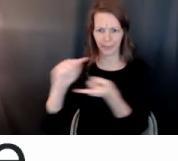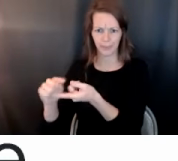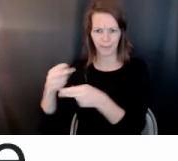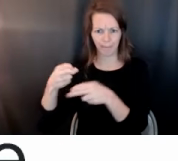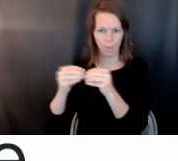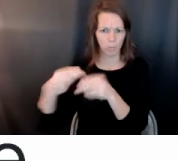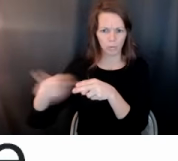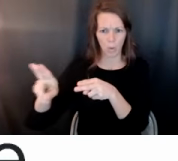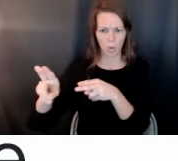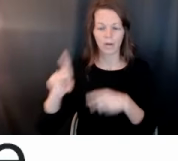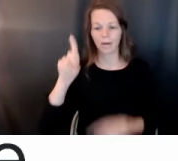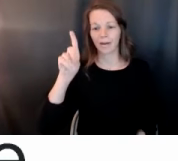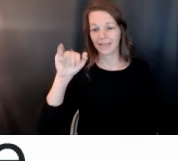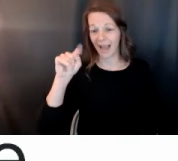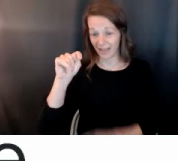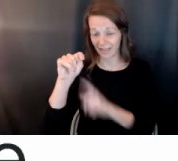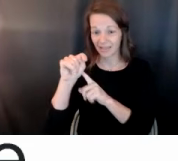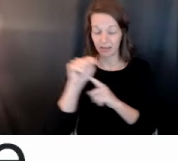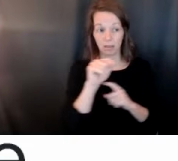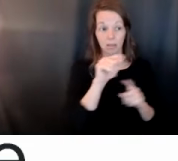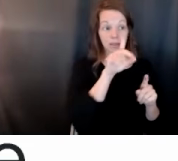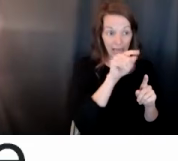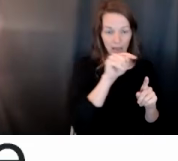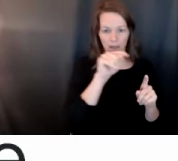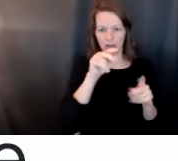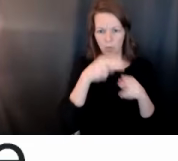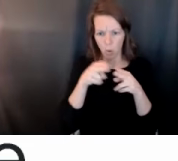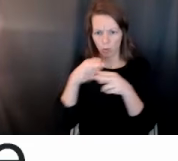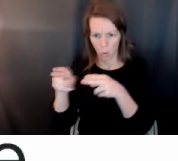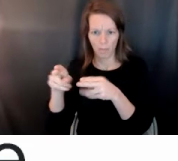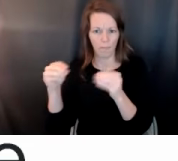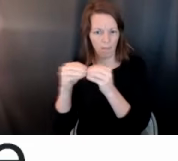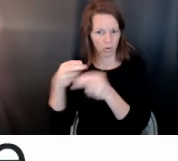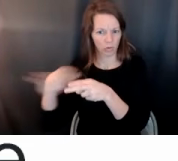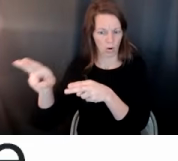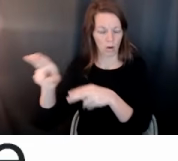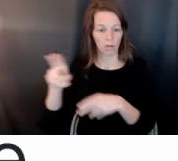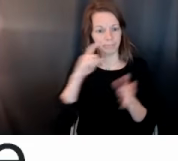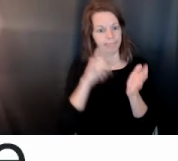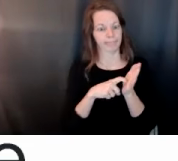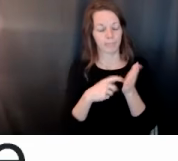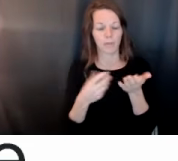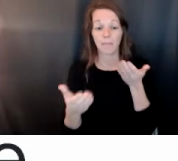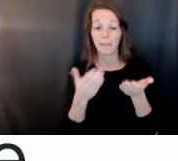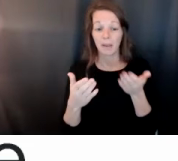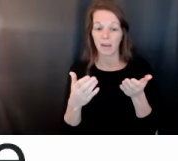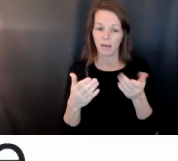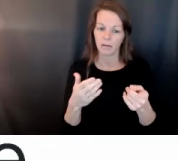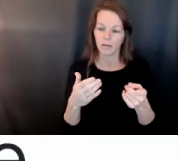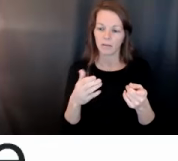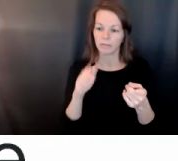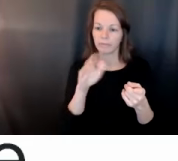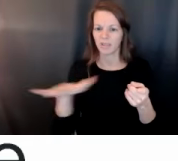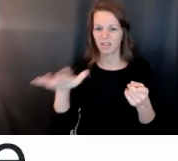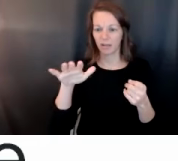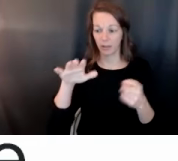she fingerspells the word diet, it gets much shorter by the 3rd iteration. And you probably also noticed considerable